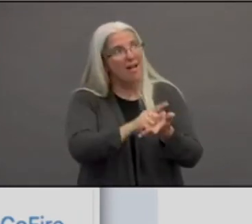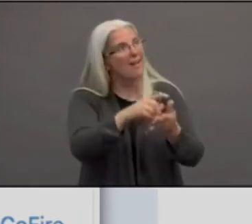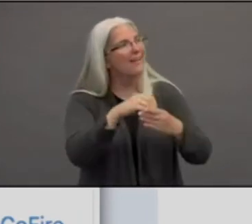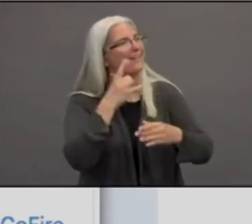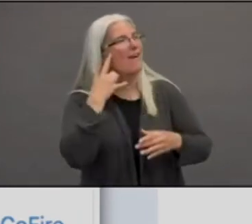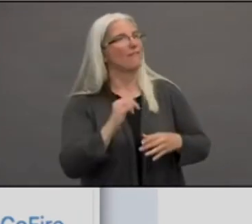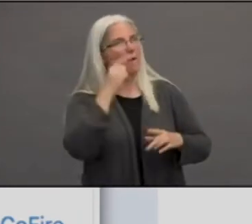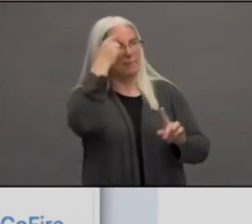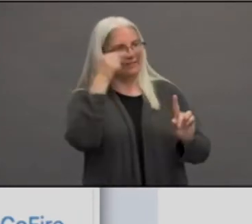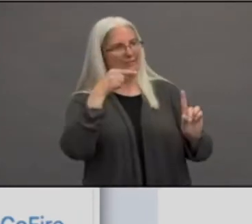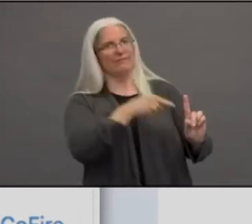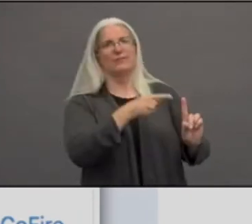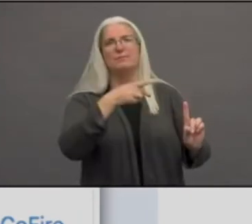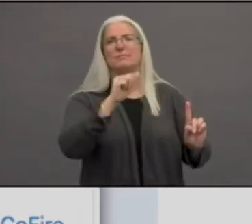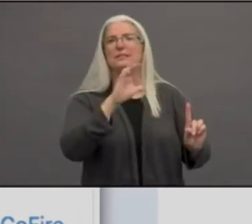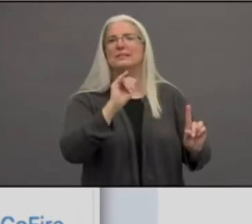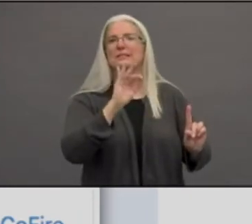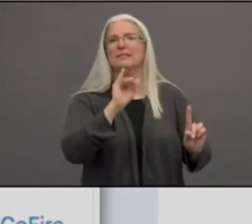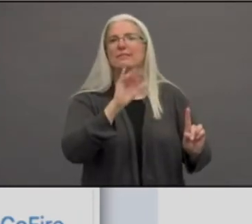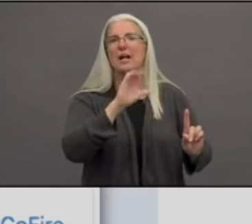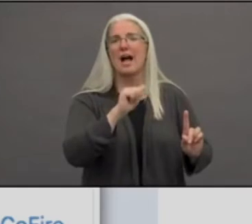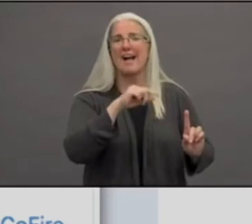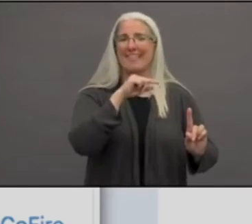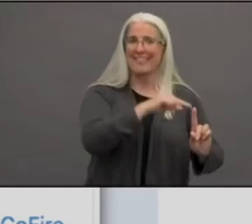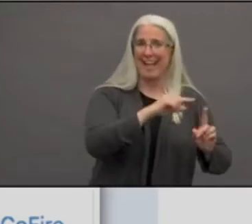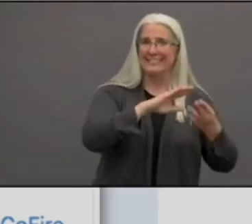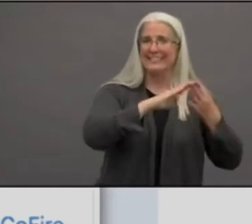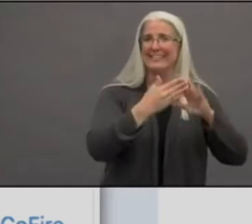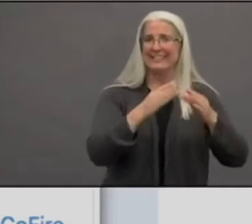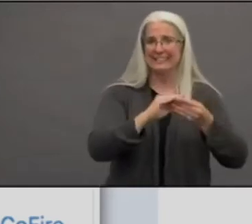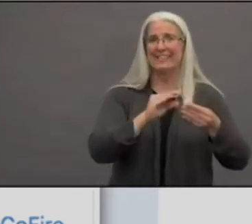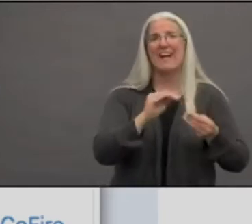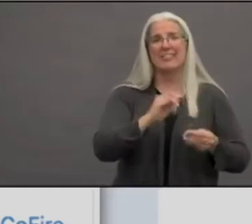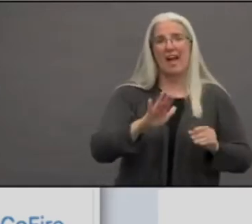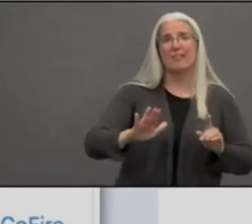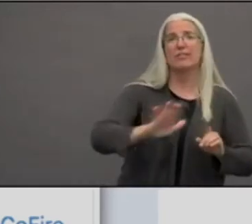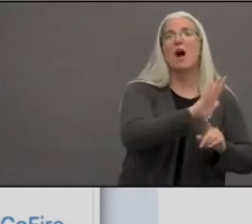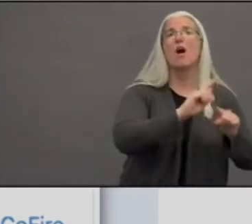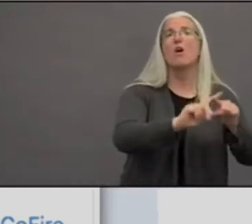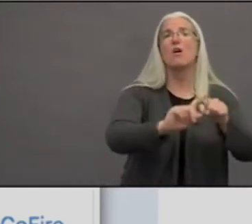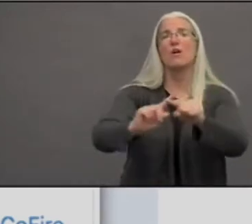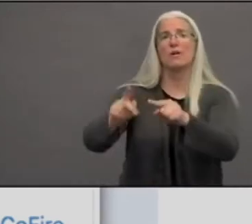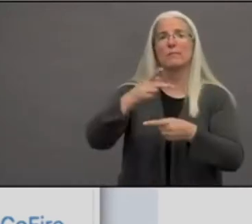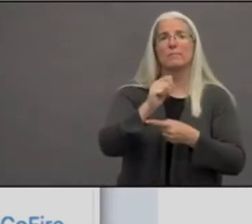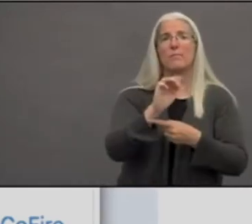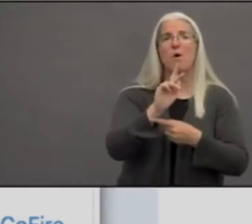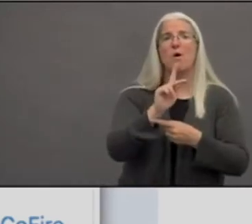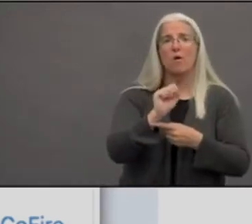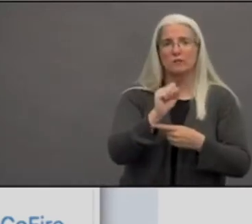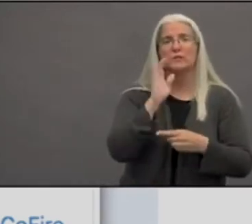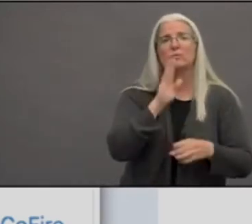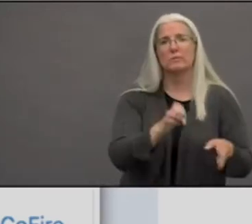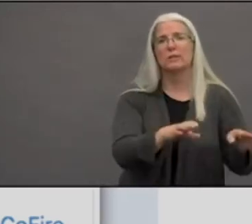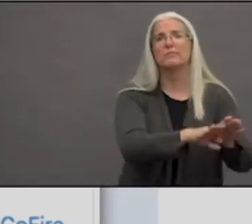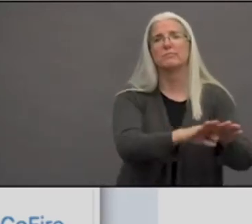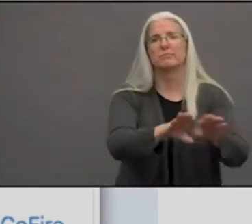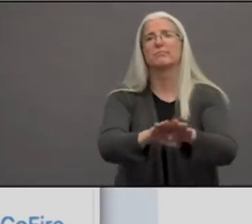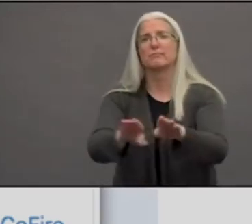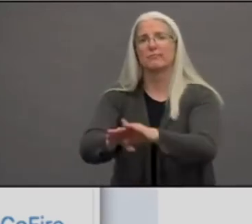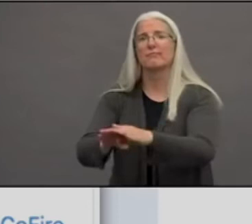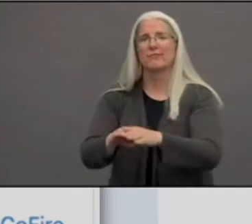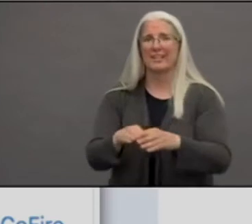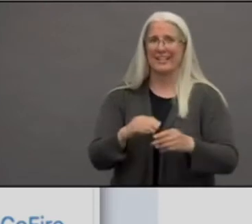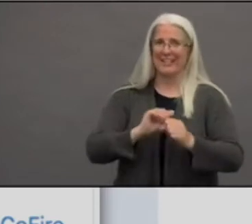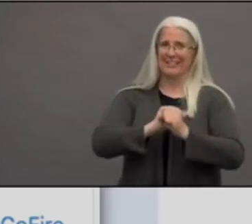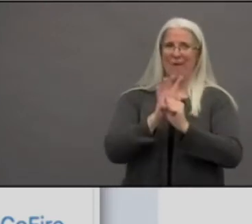city says, Pacifica beaches and beach parking lots will be closed for the holiday weekend. Folks, COVID-19 spread has